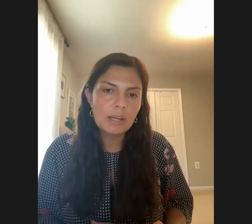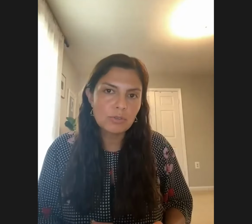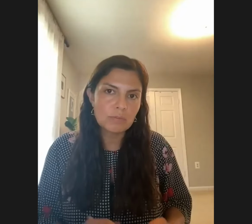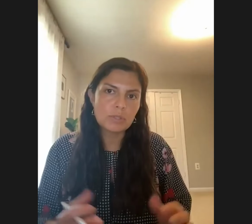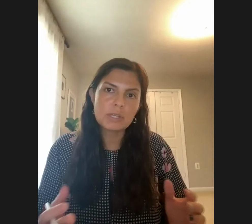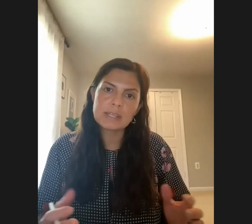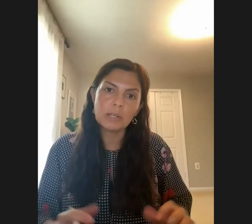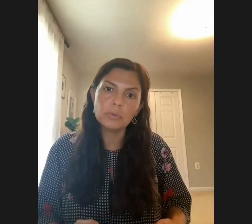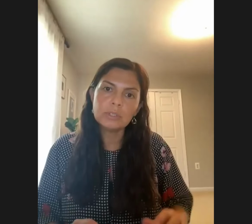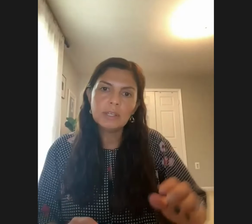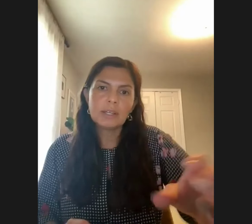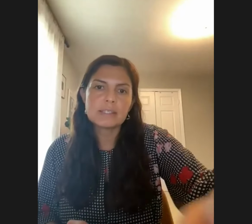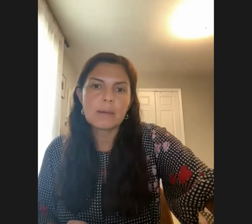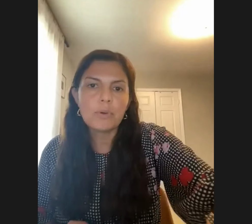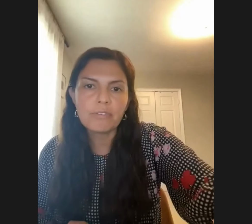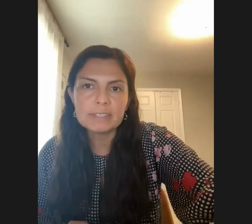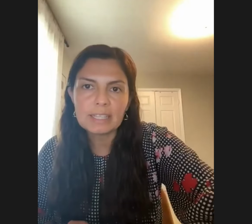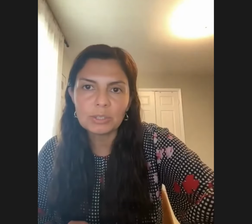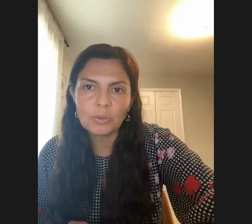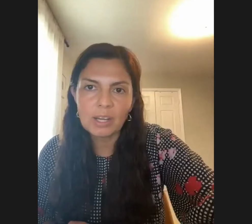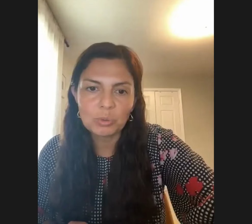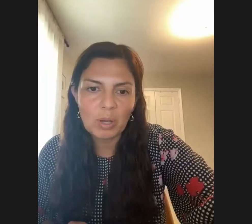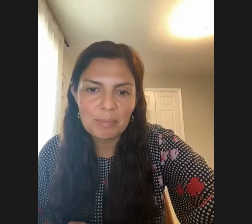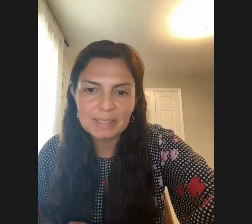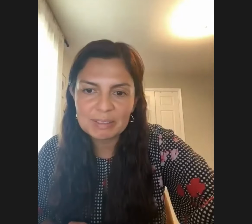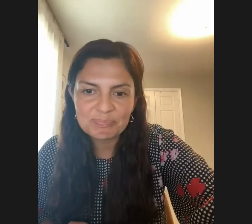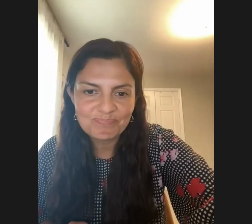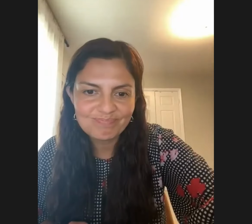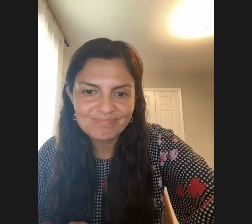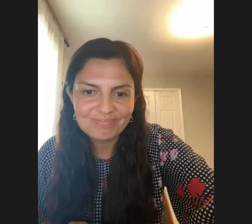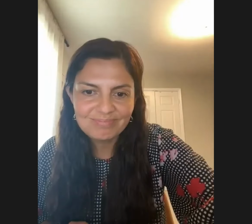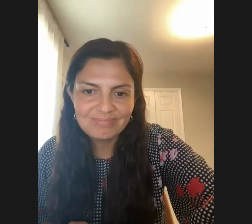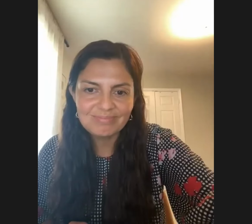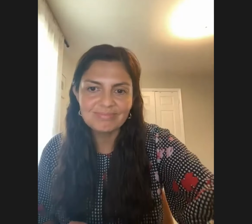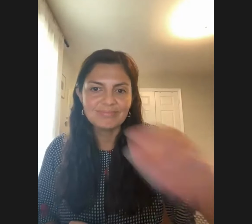necessary to reduce times of wait the